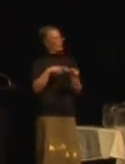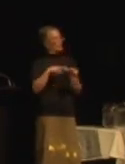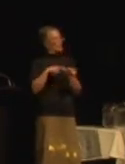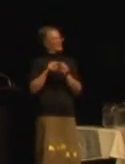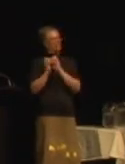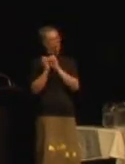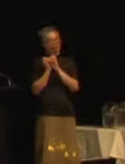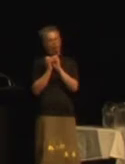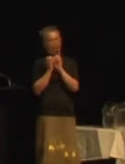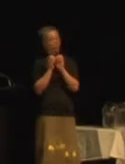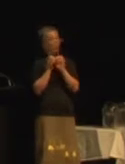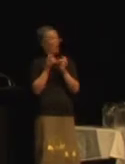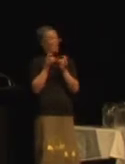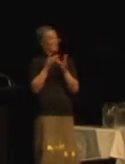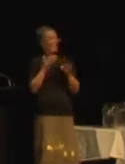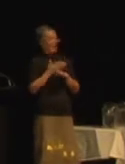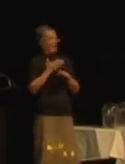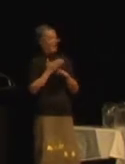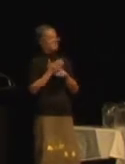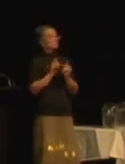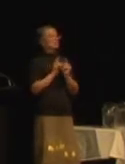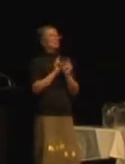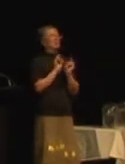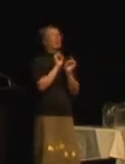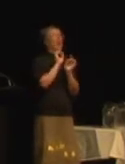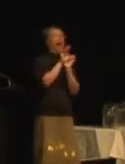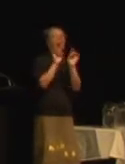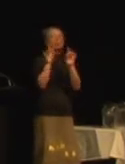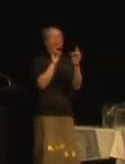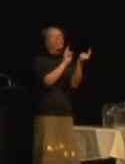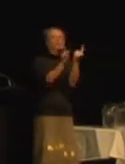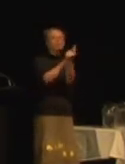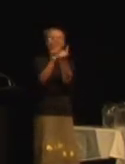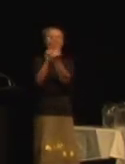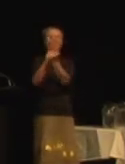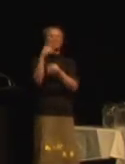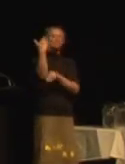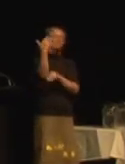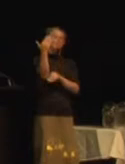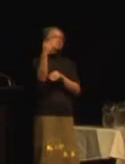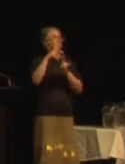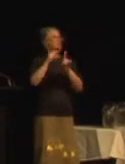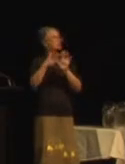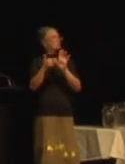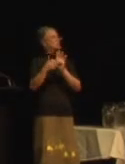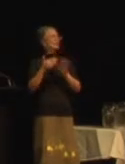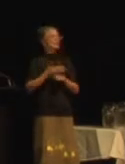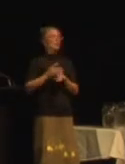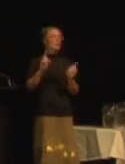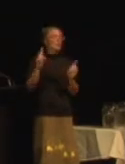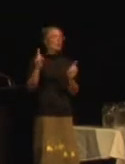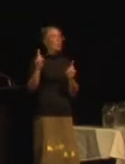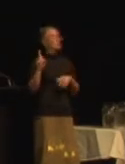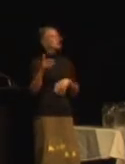in the first years I was in this role, I'd be out and about talking to people about DigitalNZ's work, maybe at the Porirua branch of the National Society